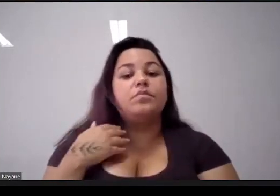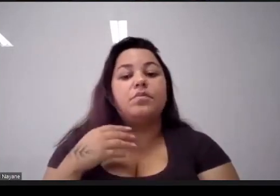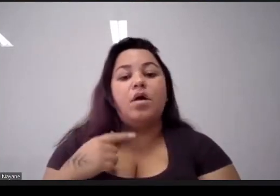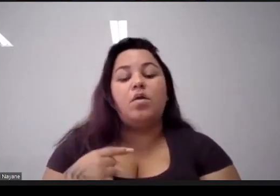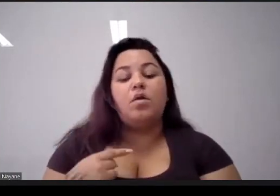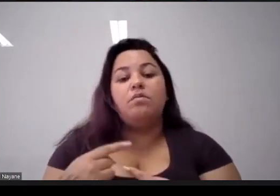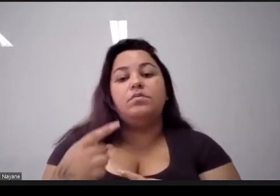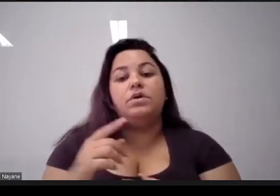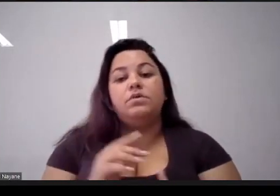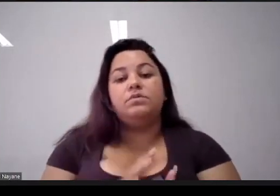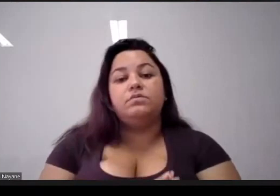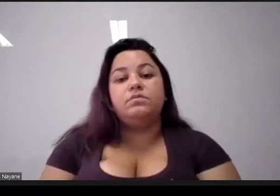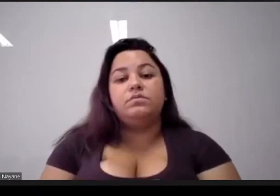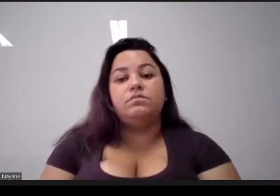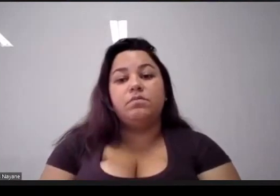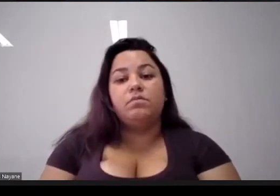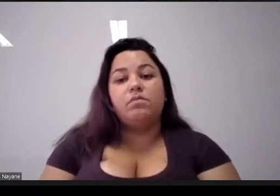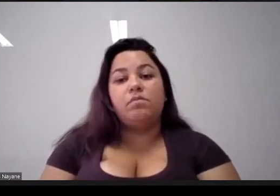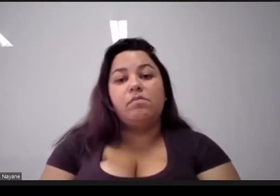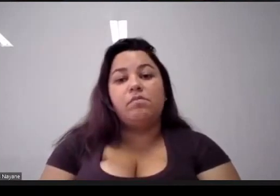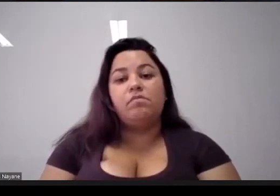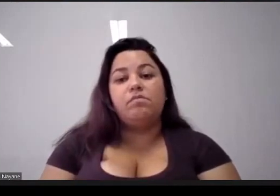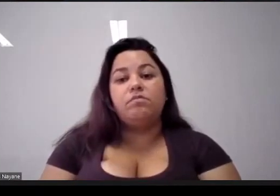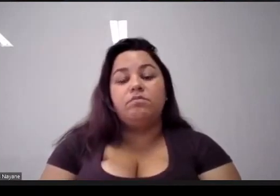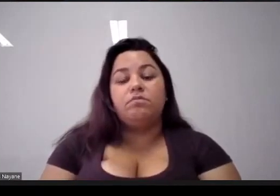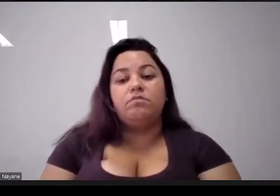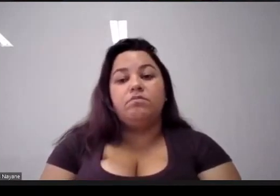social security and the long term.